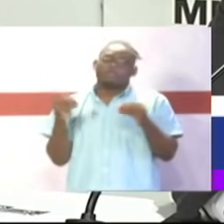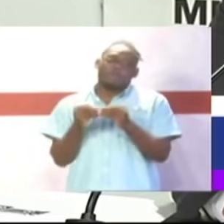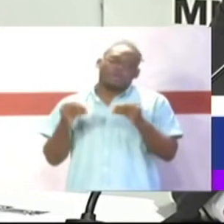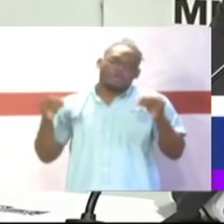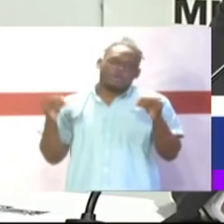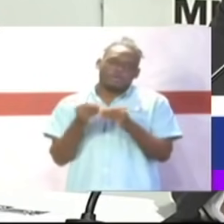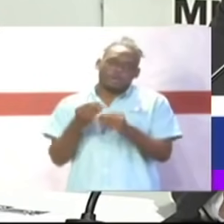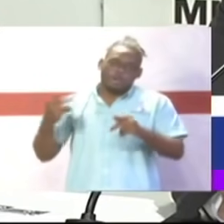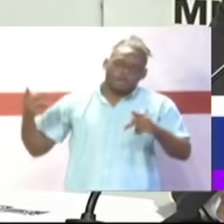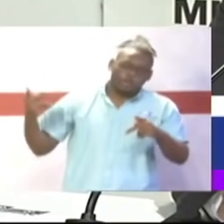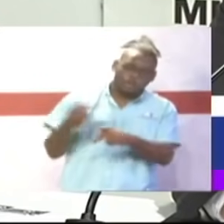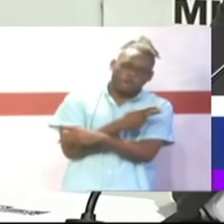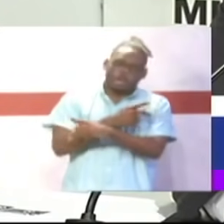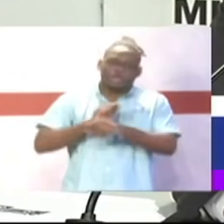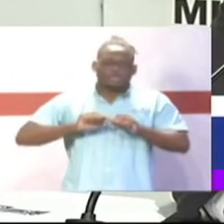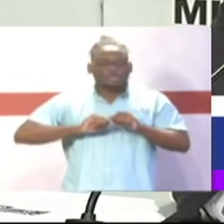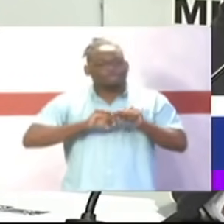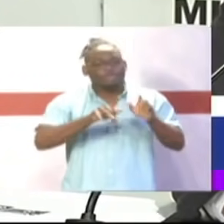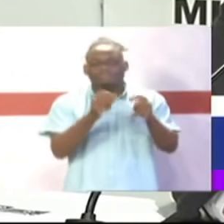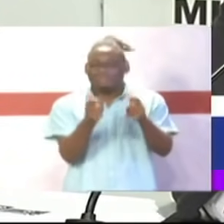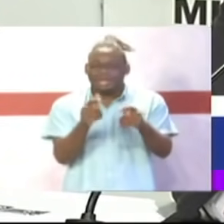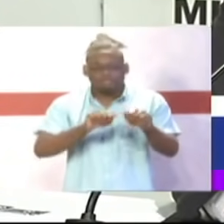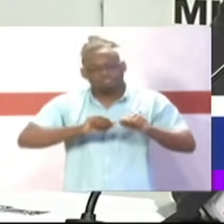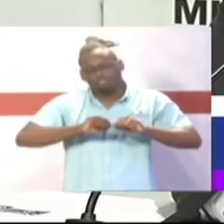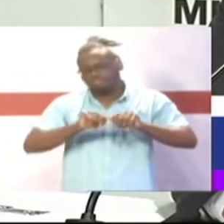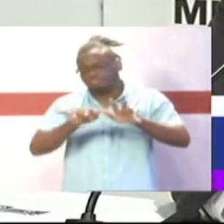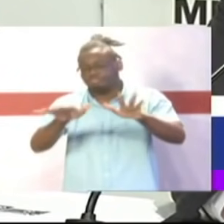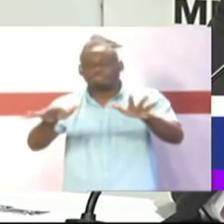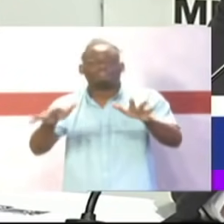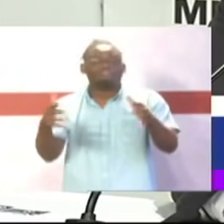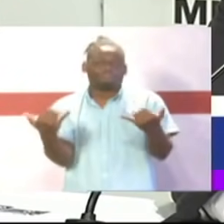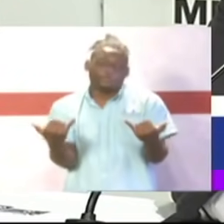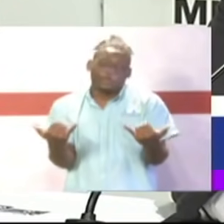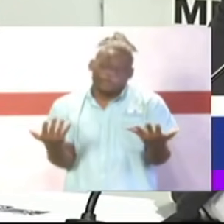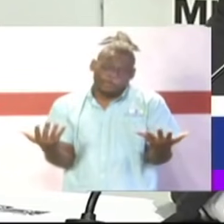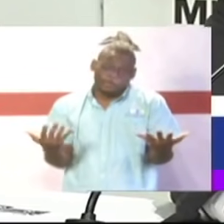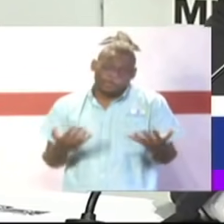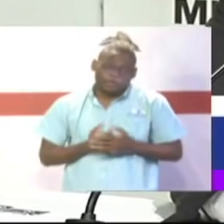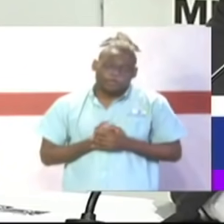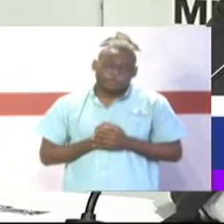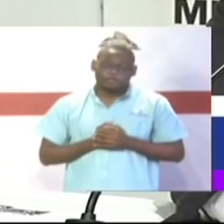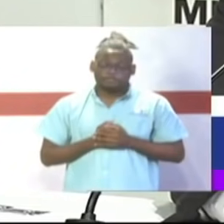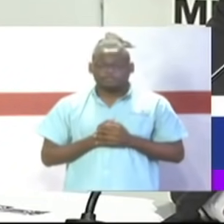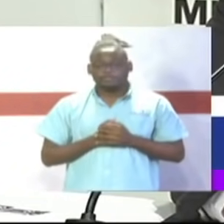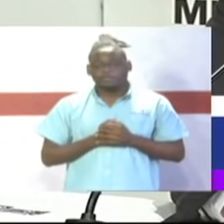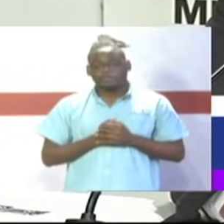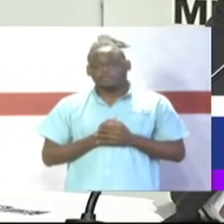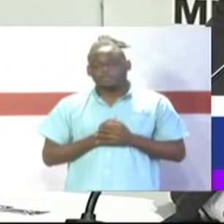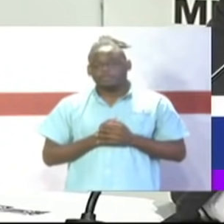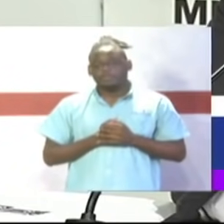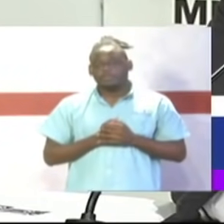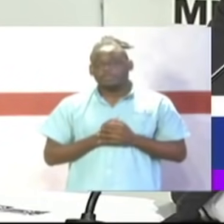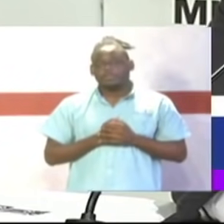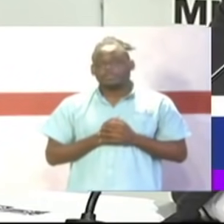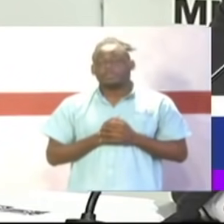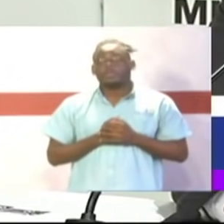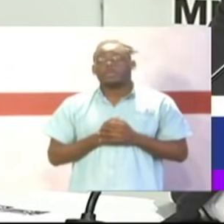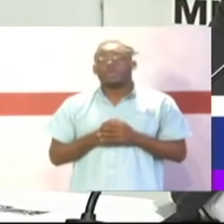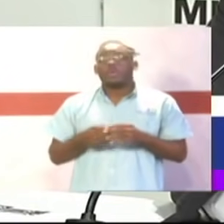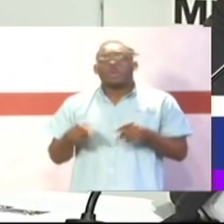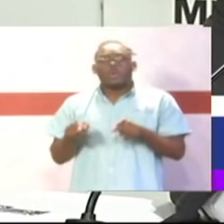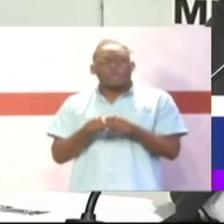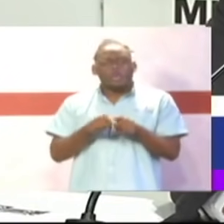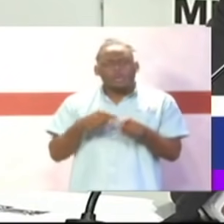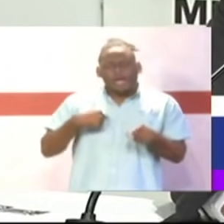the Delta element being the most significant part of the change that we are seeing, bearing in mind that other activities would have been changing as we